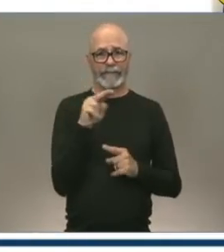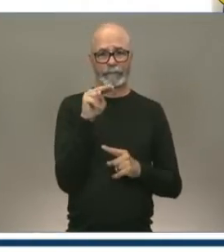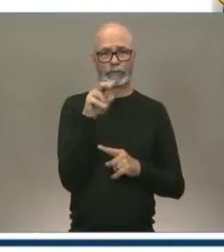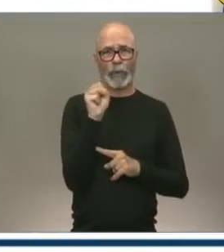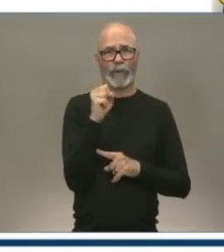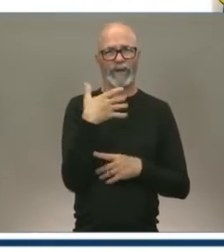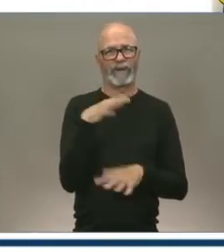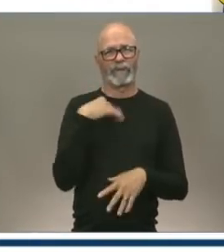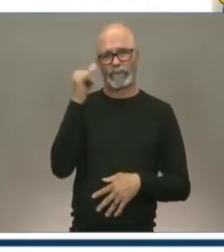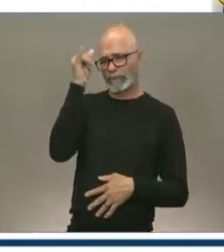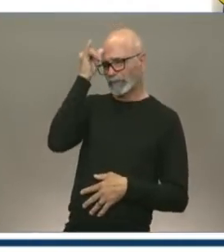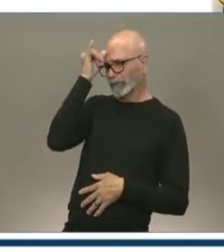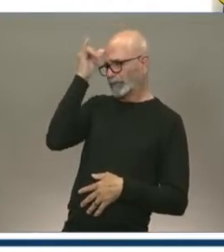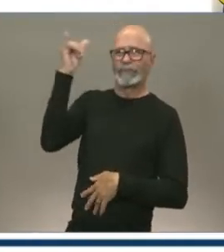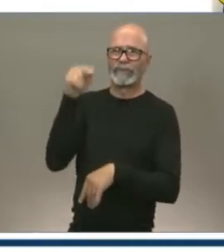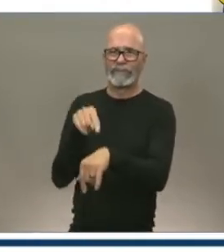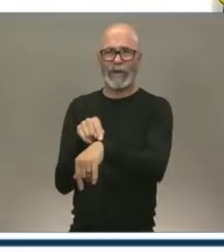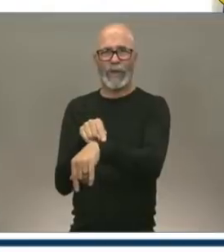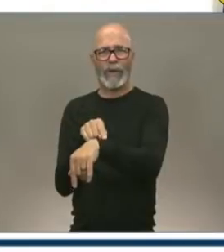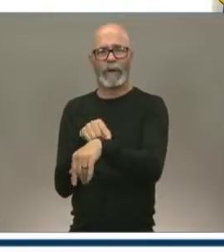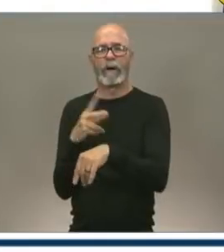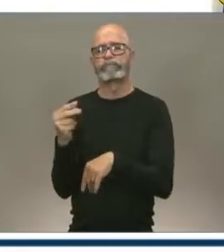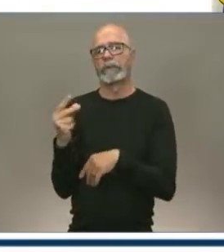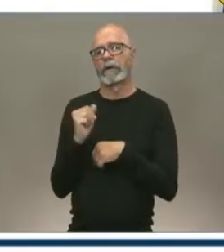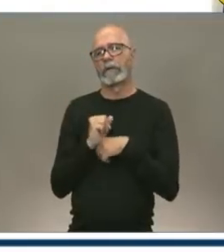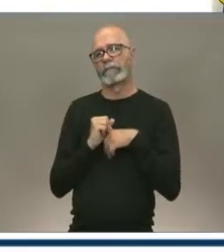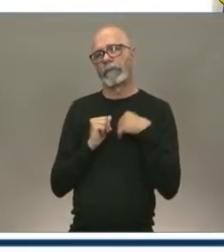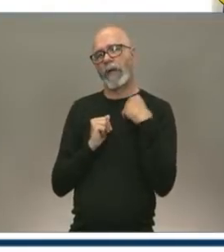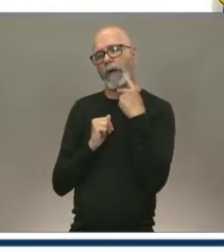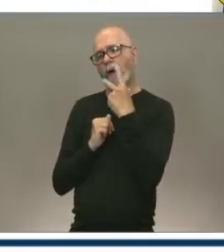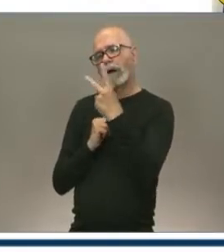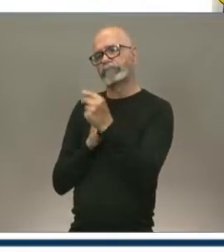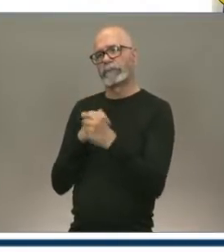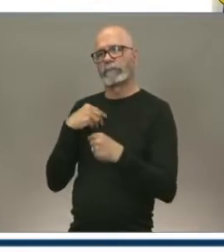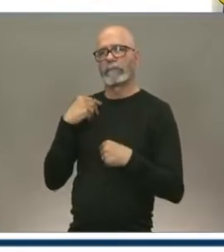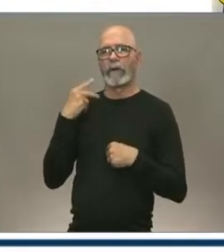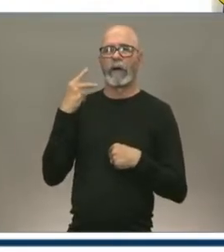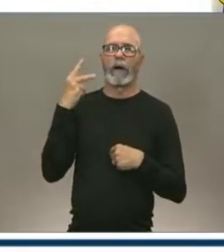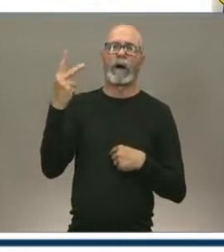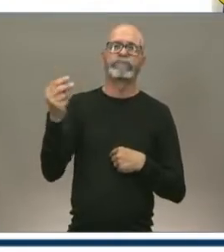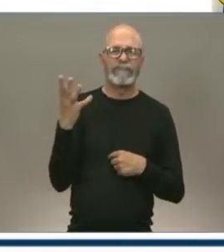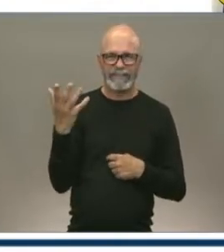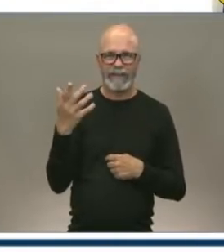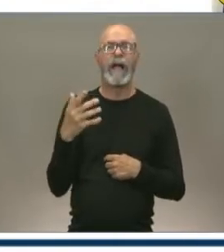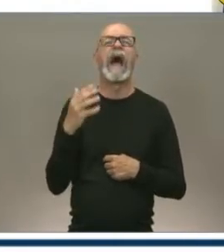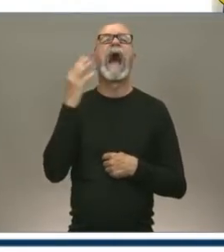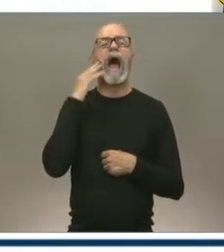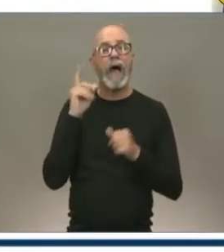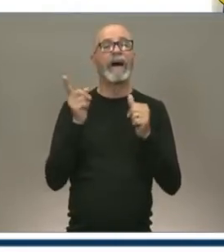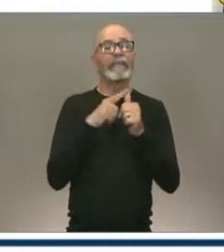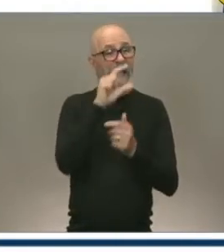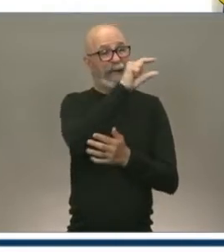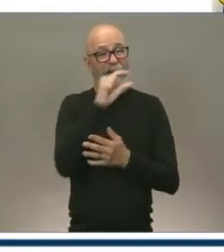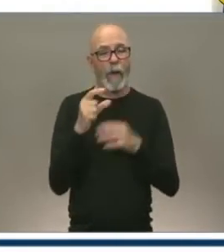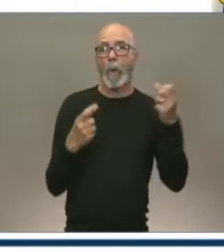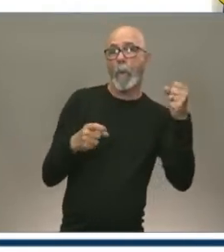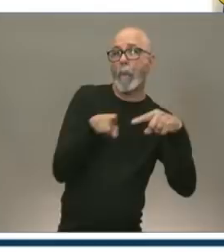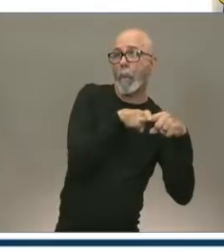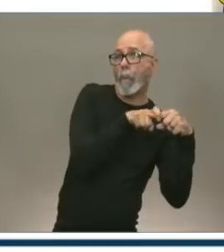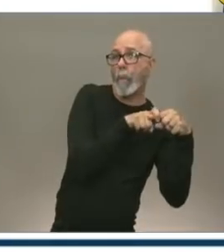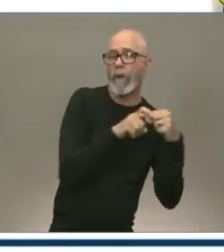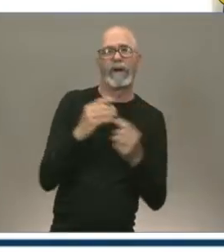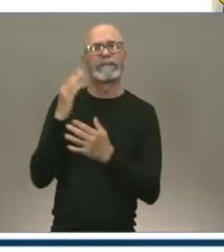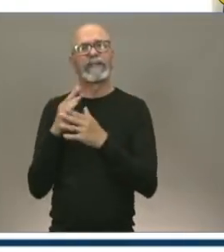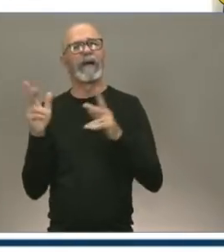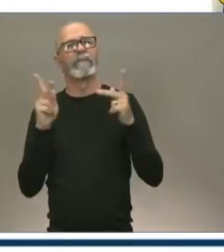explain why that is? I know originally we were holding back the second dose, but now that policy has changed, there are still some people thinking that the rollout's going a bit